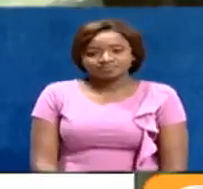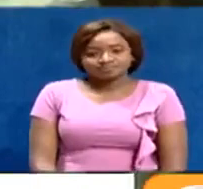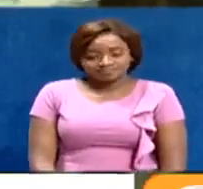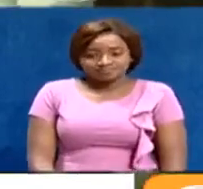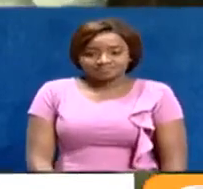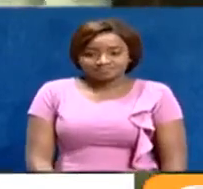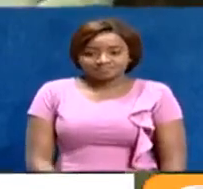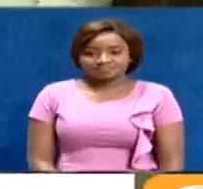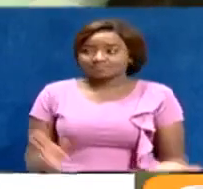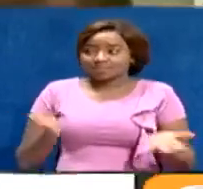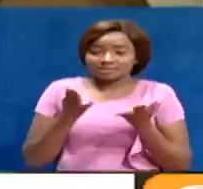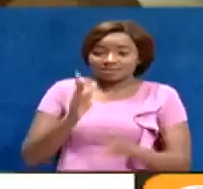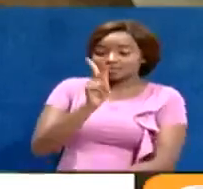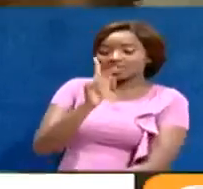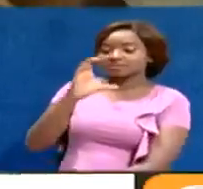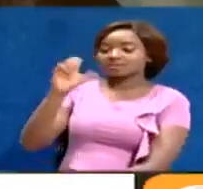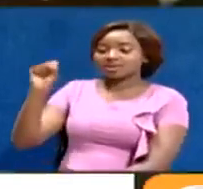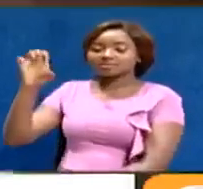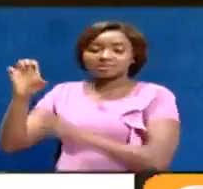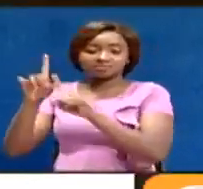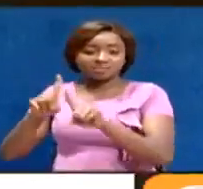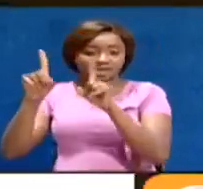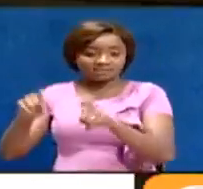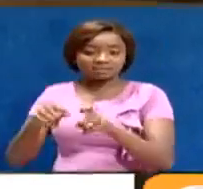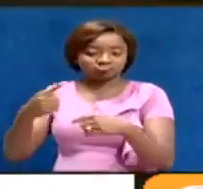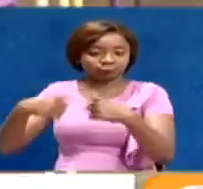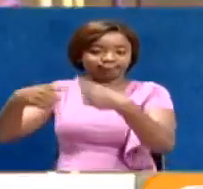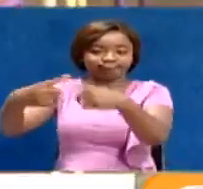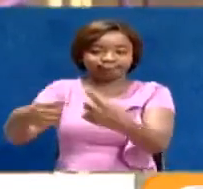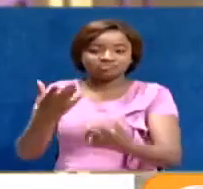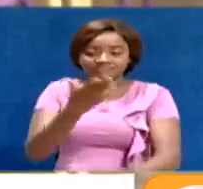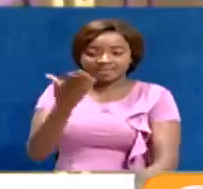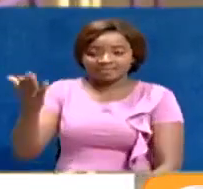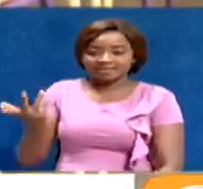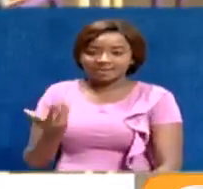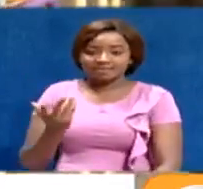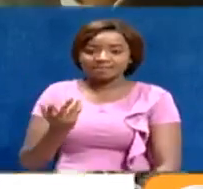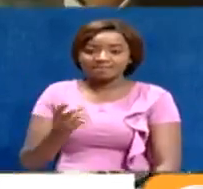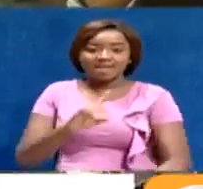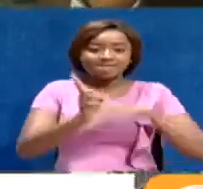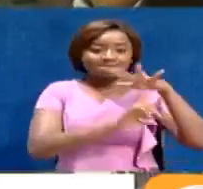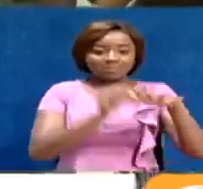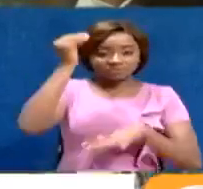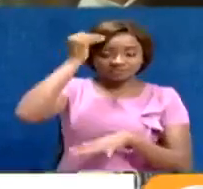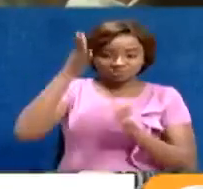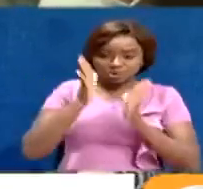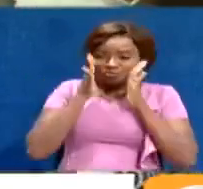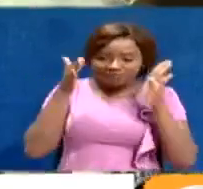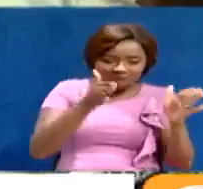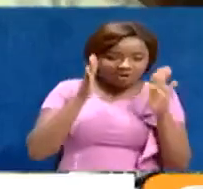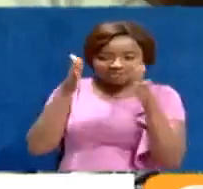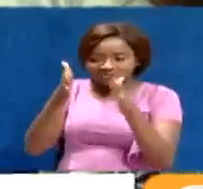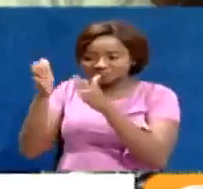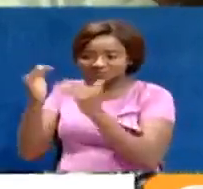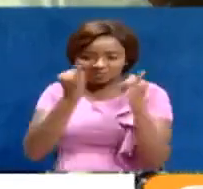As the ongoing KCSE national examination enters the home stretch, the Ministry of Education is focusing on individuals